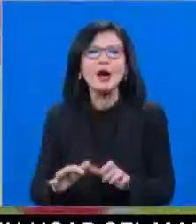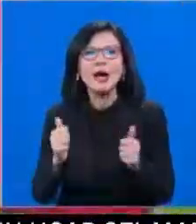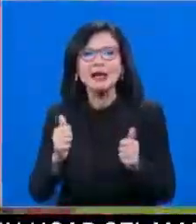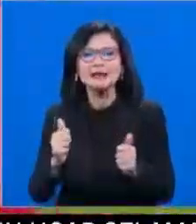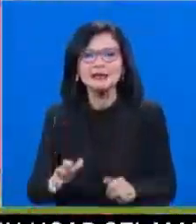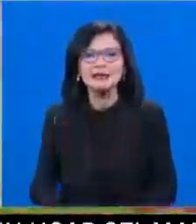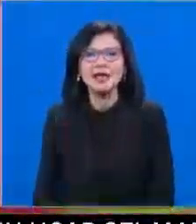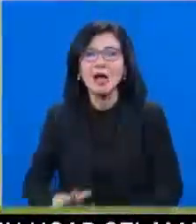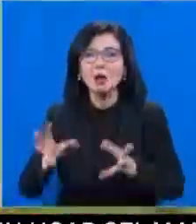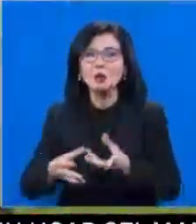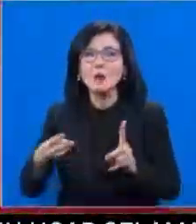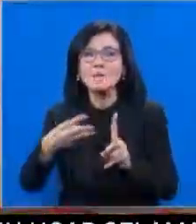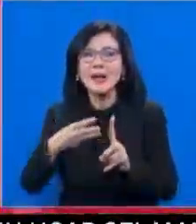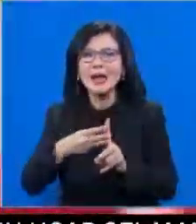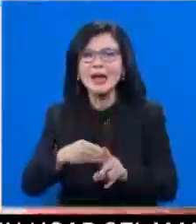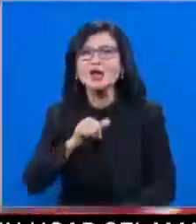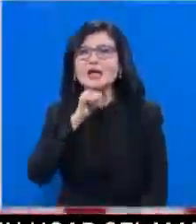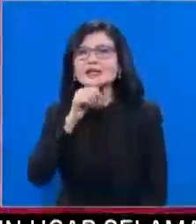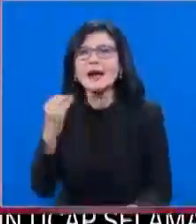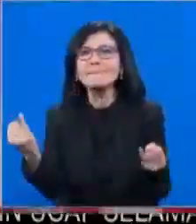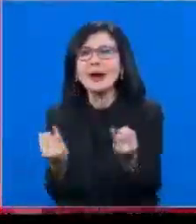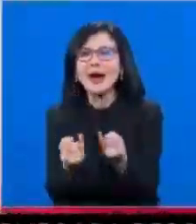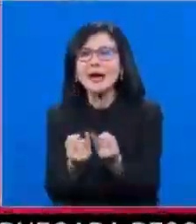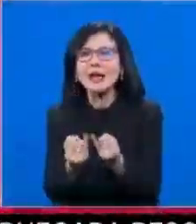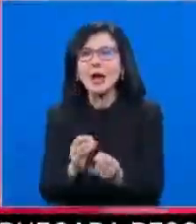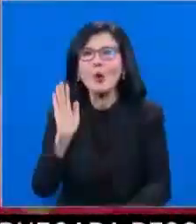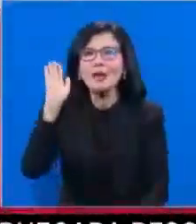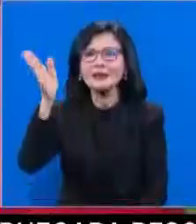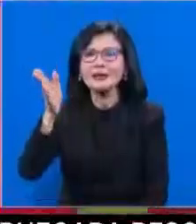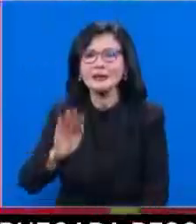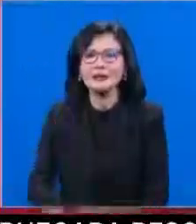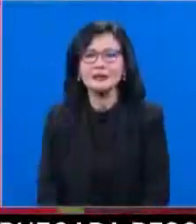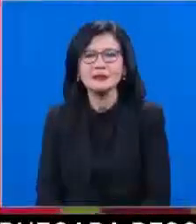B untuk menentukan siapa lawan mereka pada partai semifinal nanti.